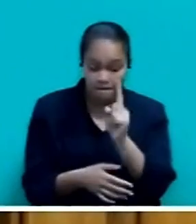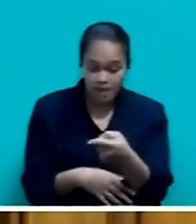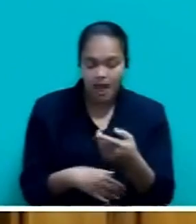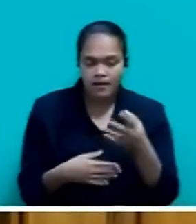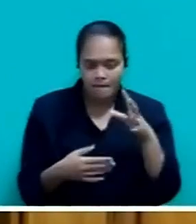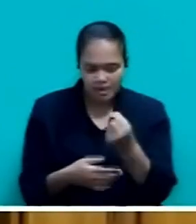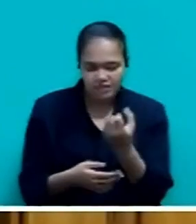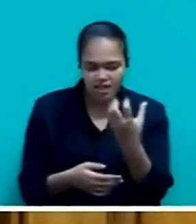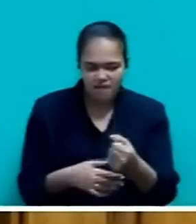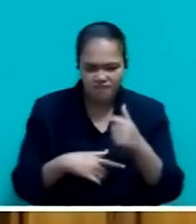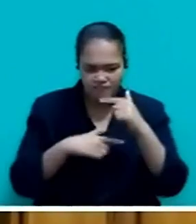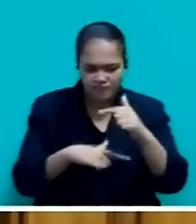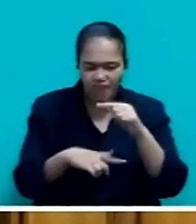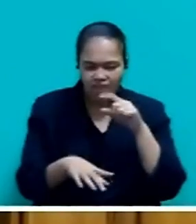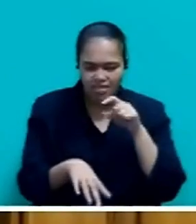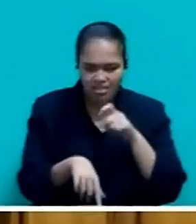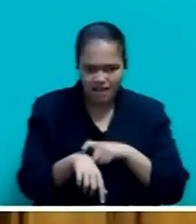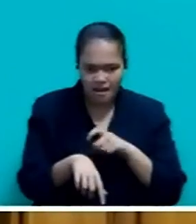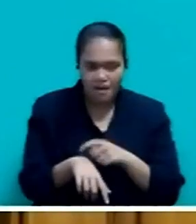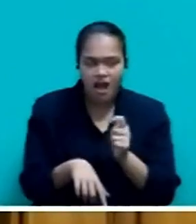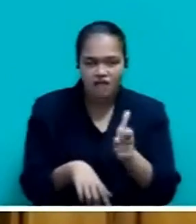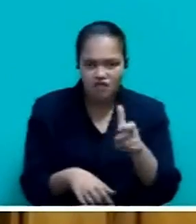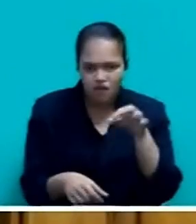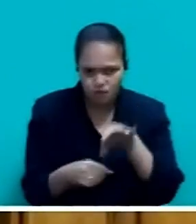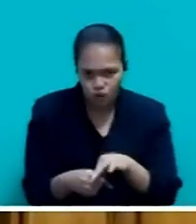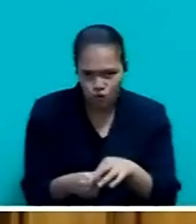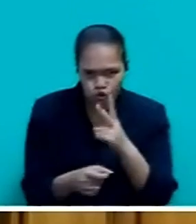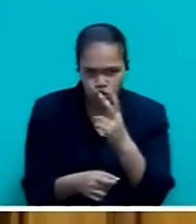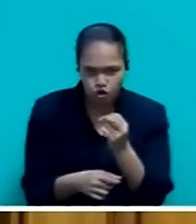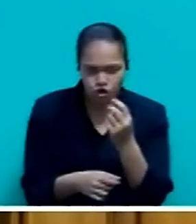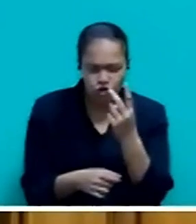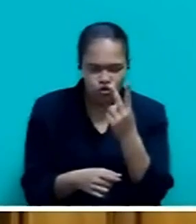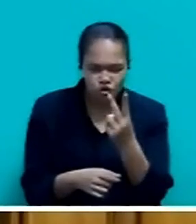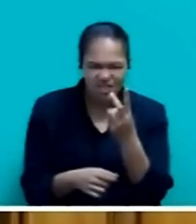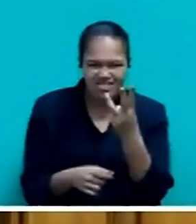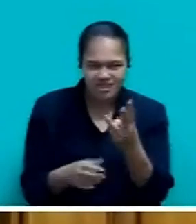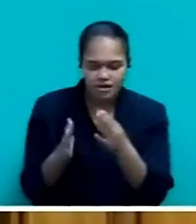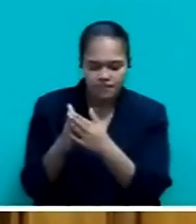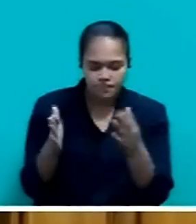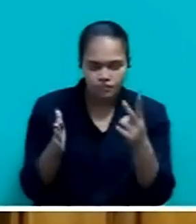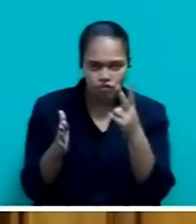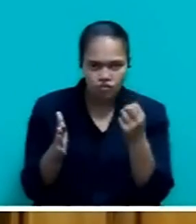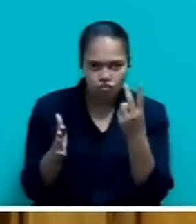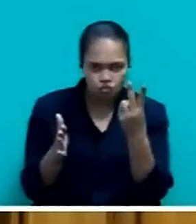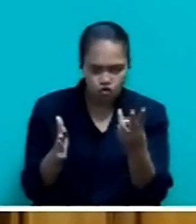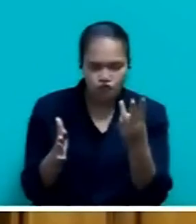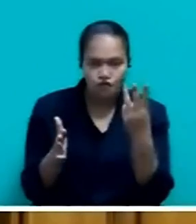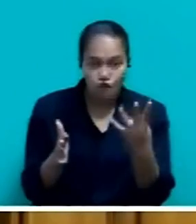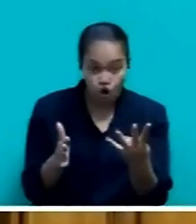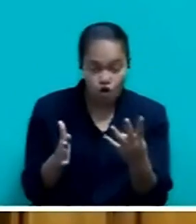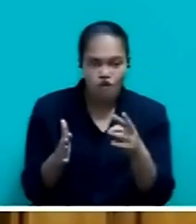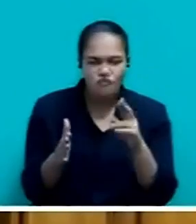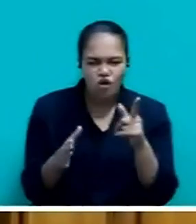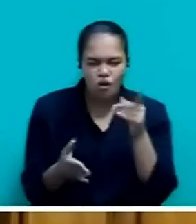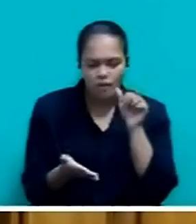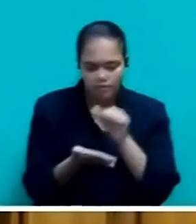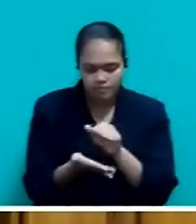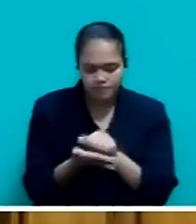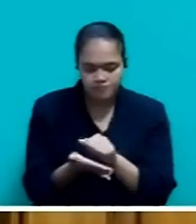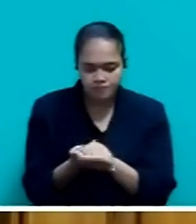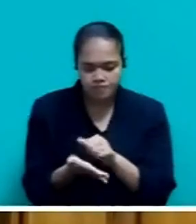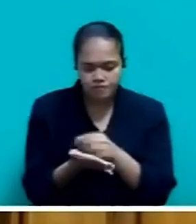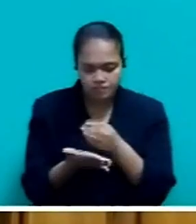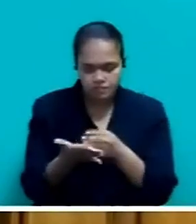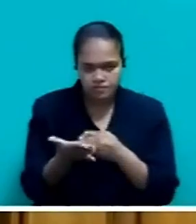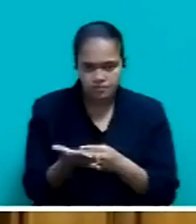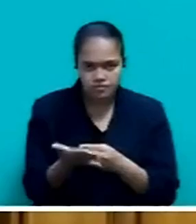bill after the vote on the 2023-2024 Appropriation Bill 2023 and the